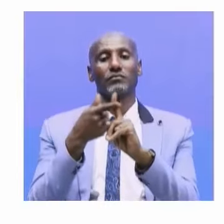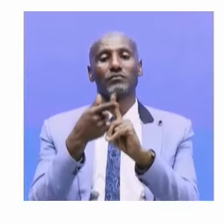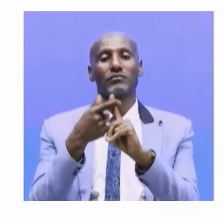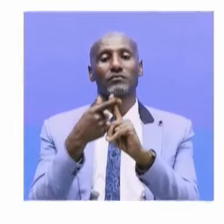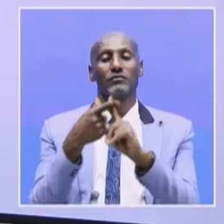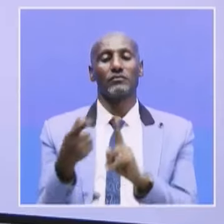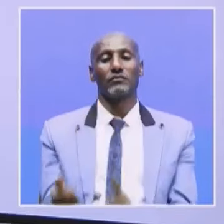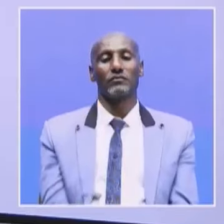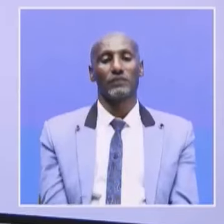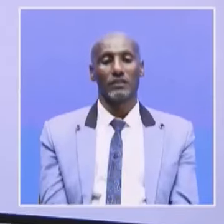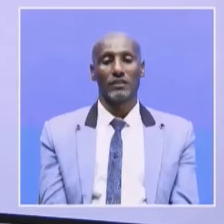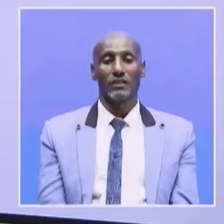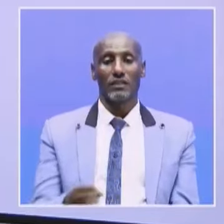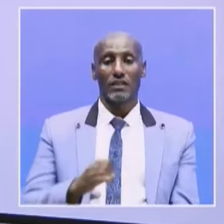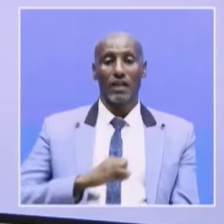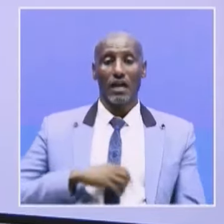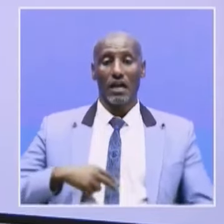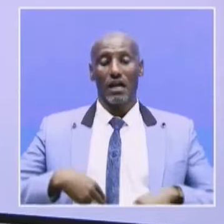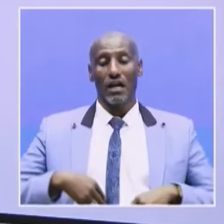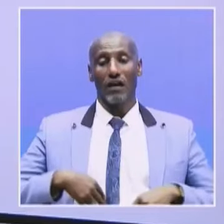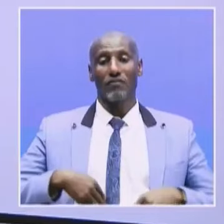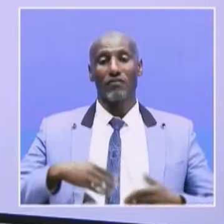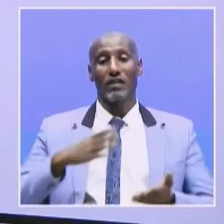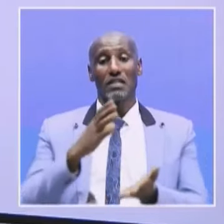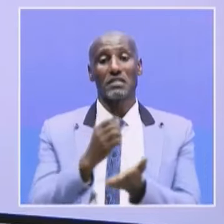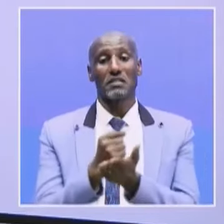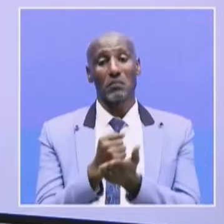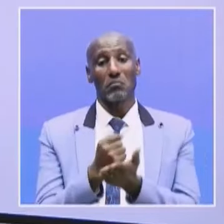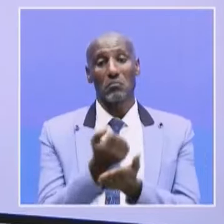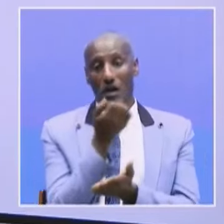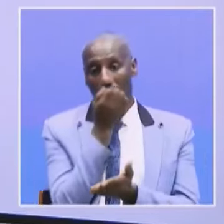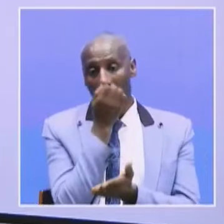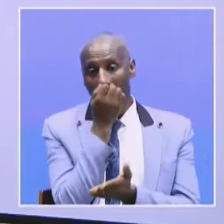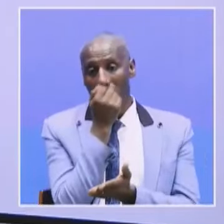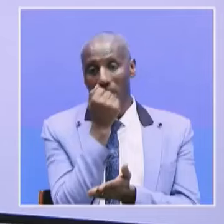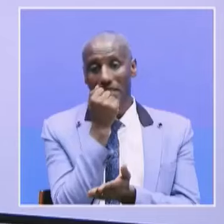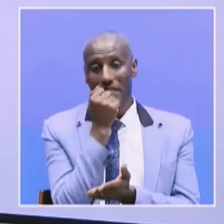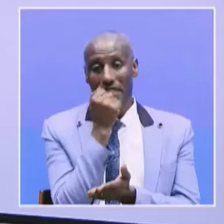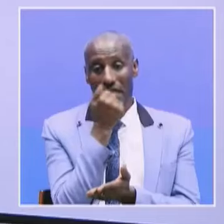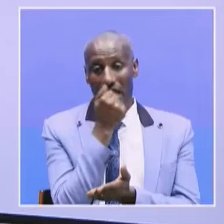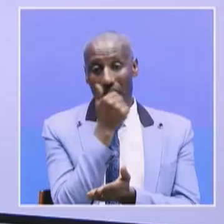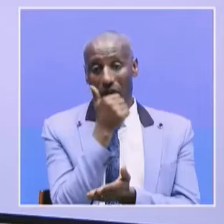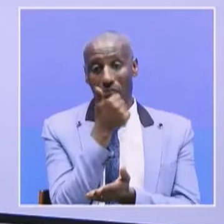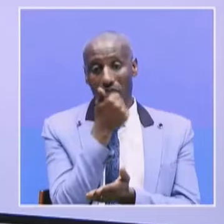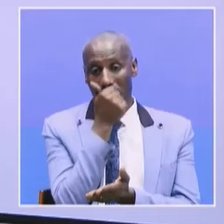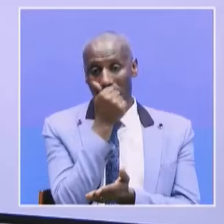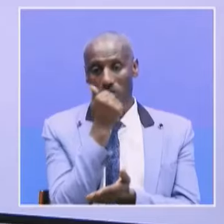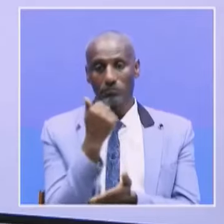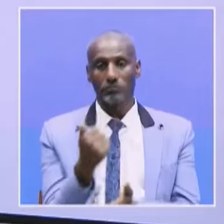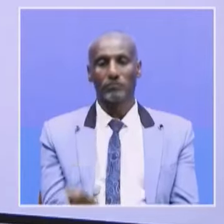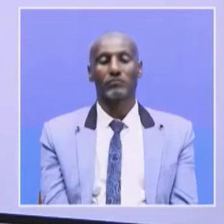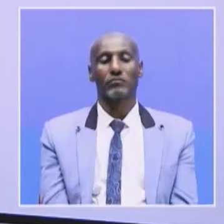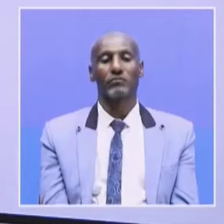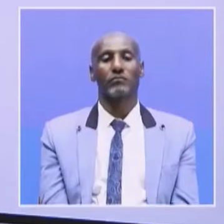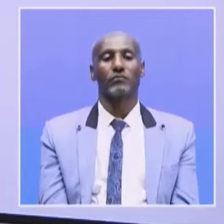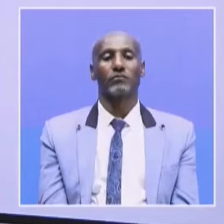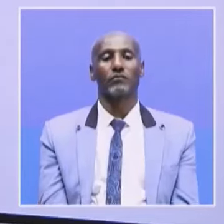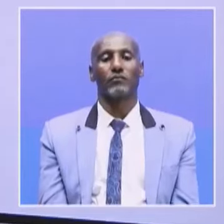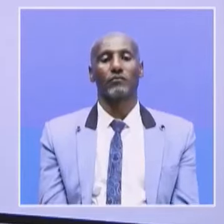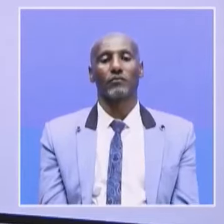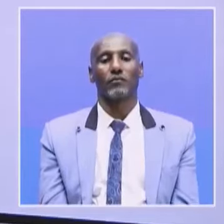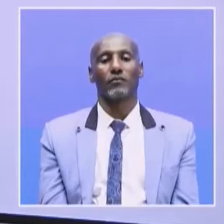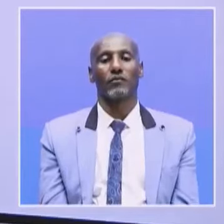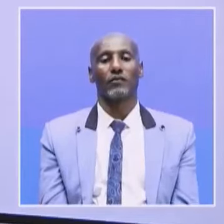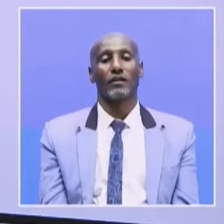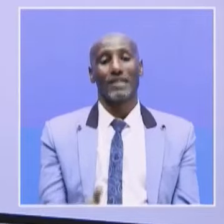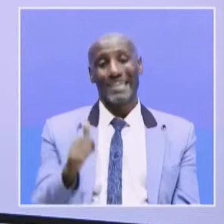Some. I have some apples. Not many of them, but I have some apples. So when we come